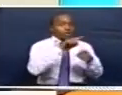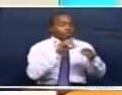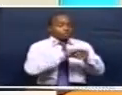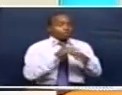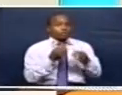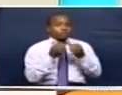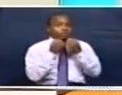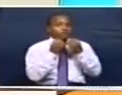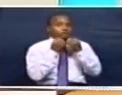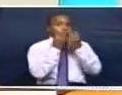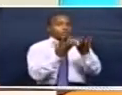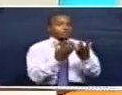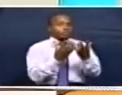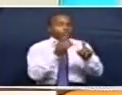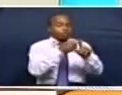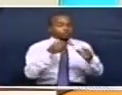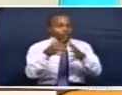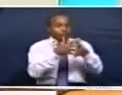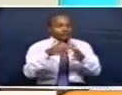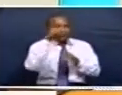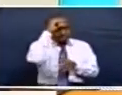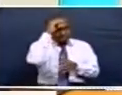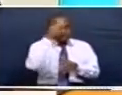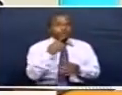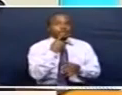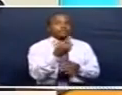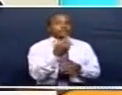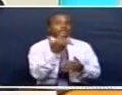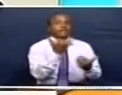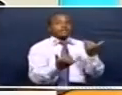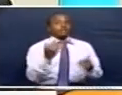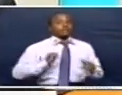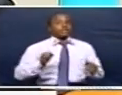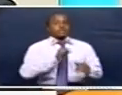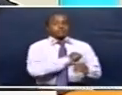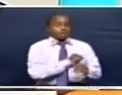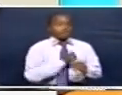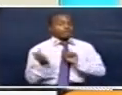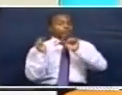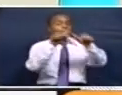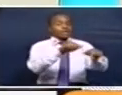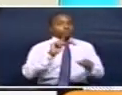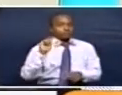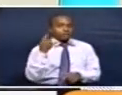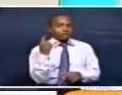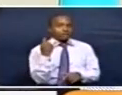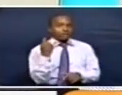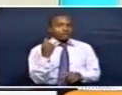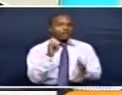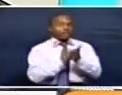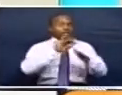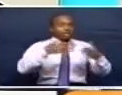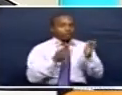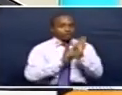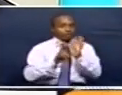notification from, I think, the American government, they said the junior senator from Illinois will be visiting Kenya. That is how they refer to them.